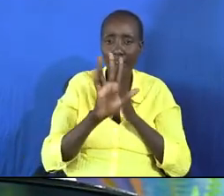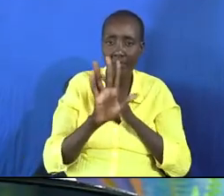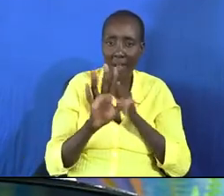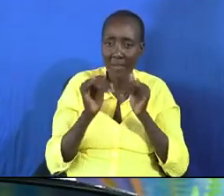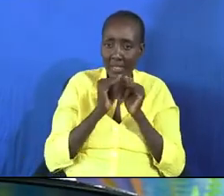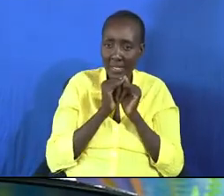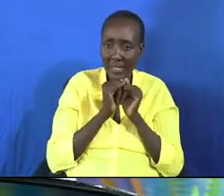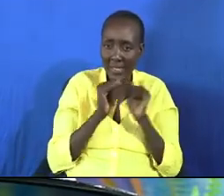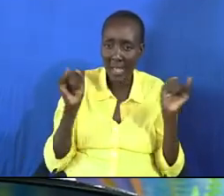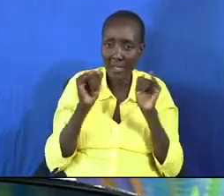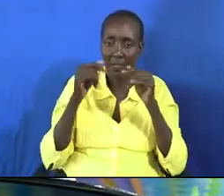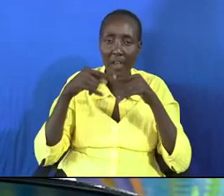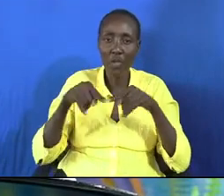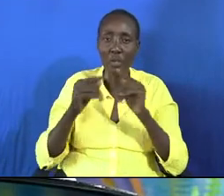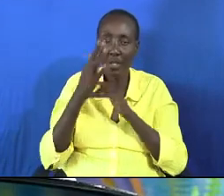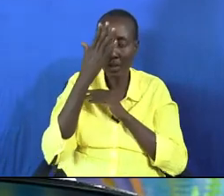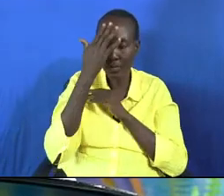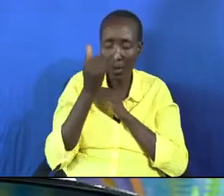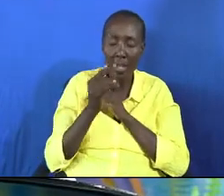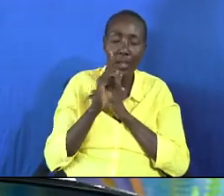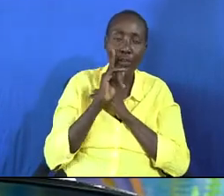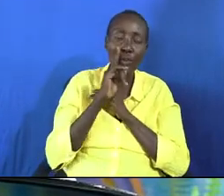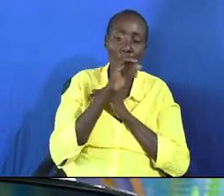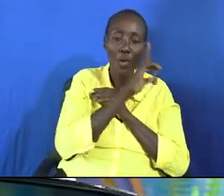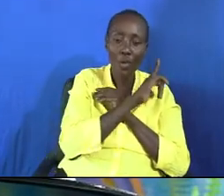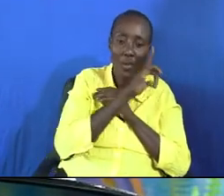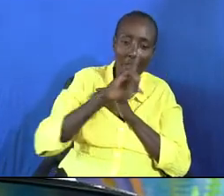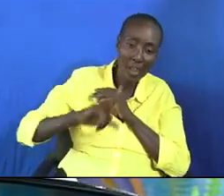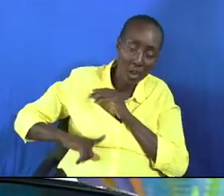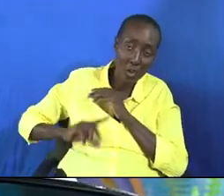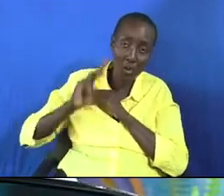"Sanctify yourself, for tomorrow the Lord will